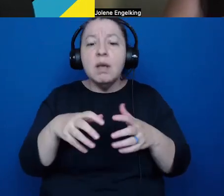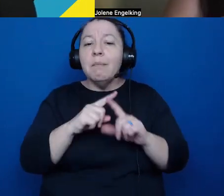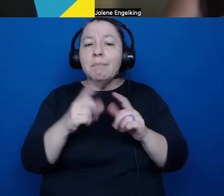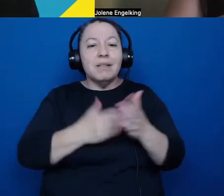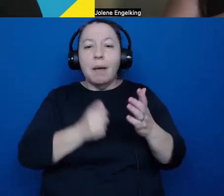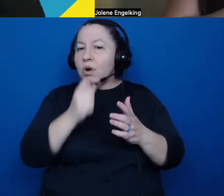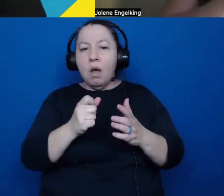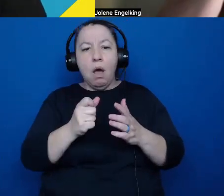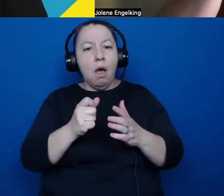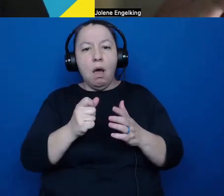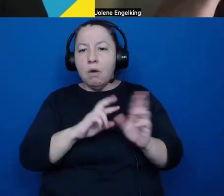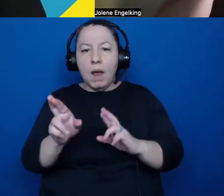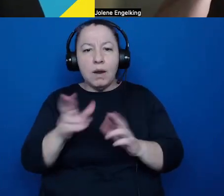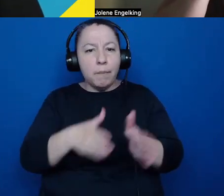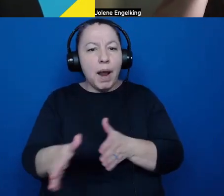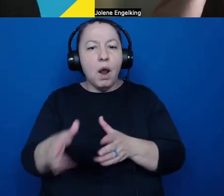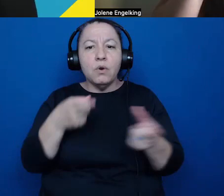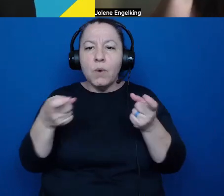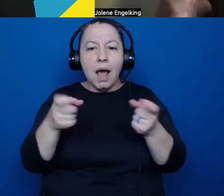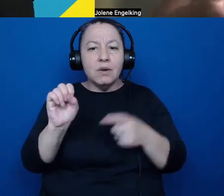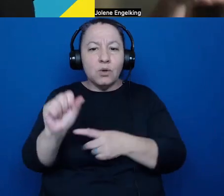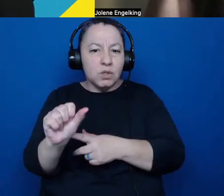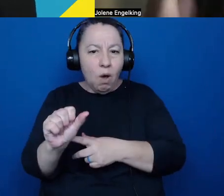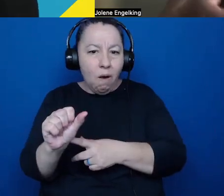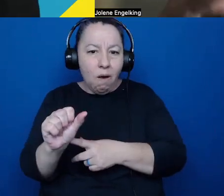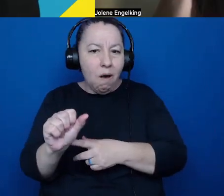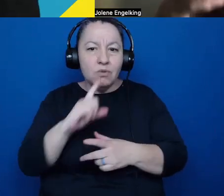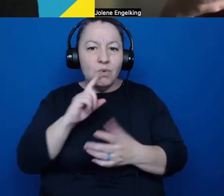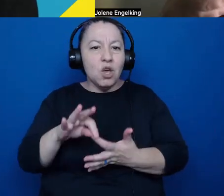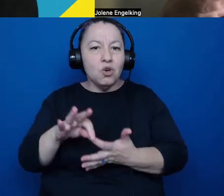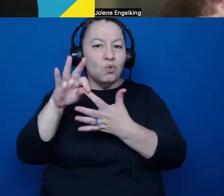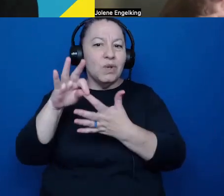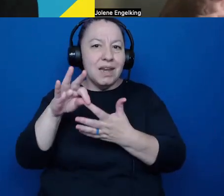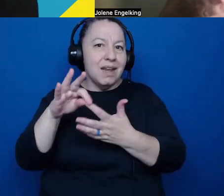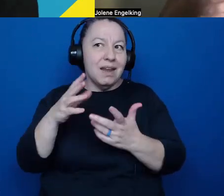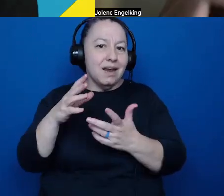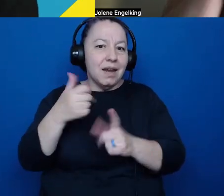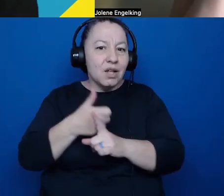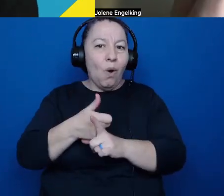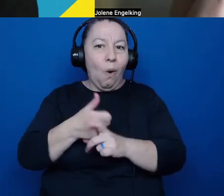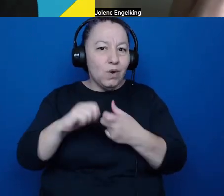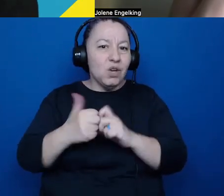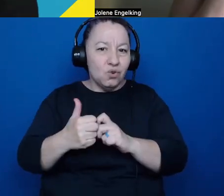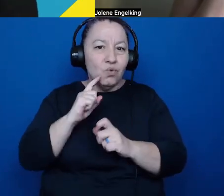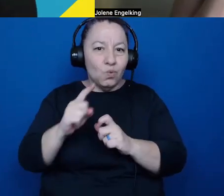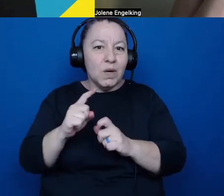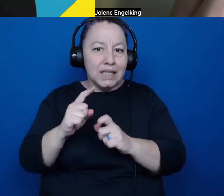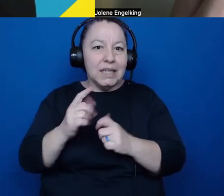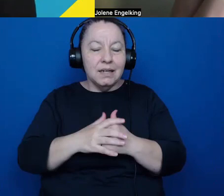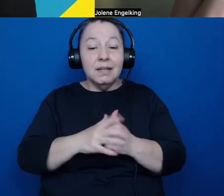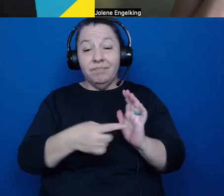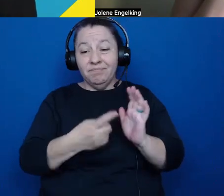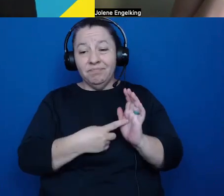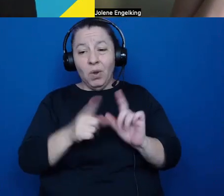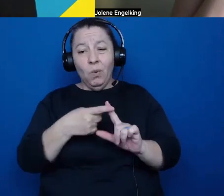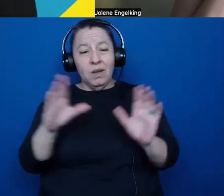assault as its unique kind of standalone sort of issue. And also sometimes when you're in really small